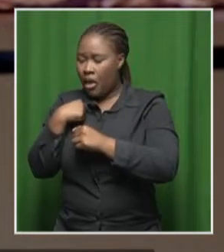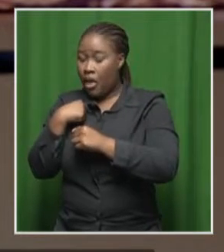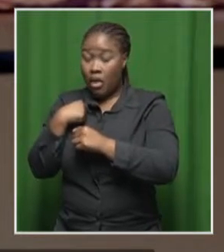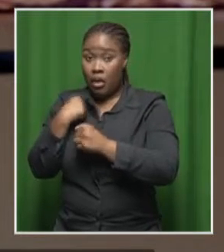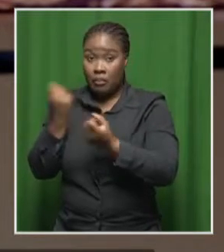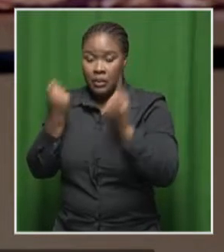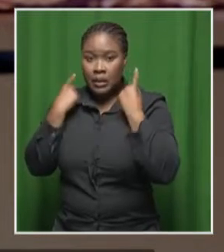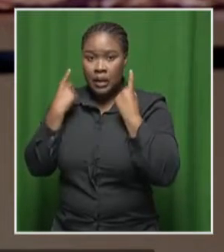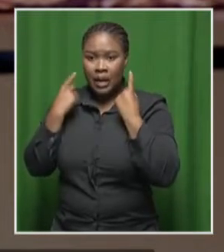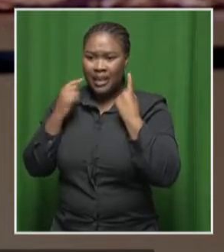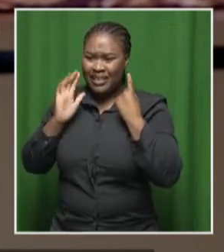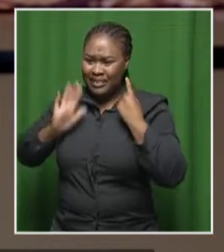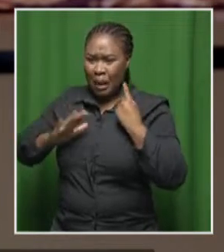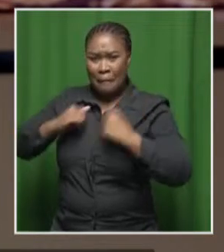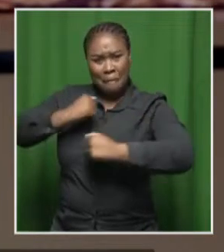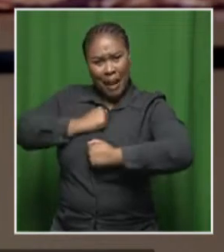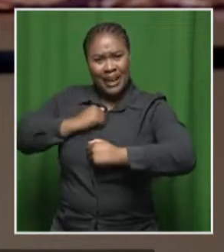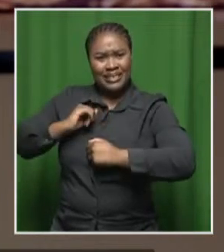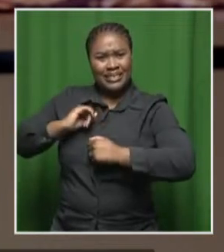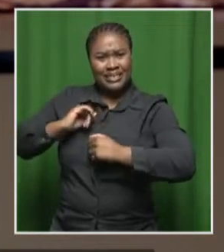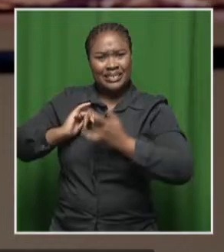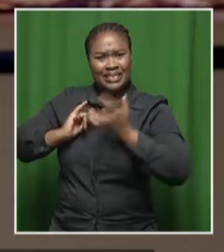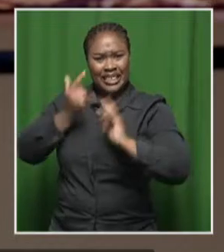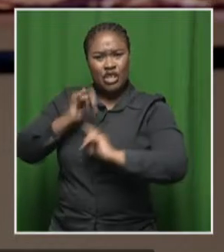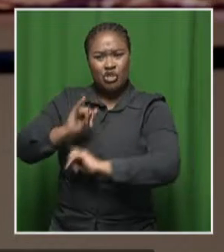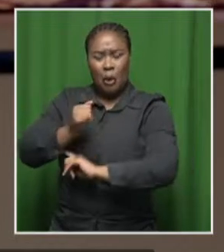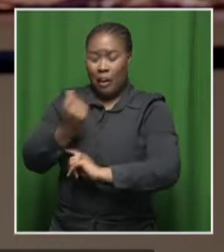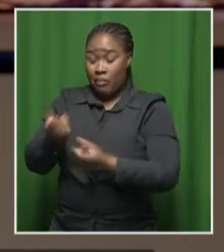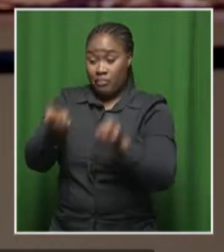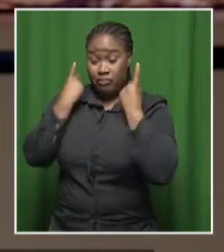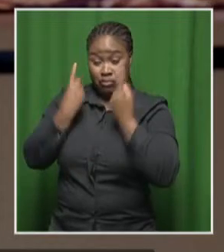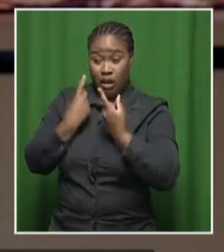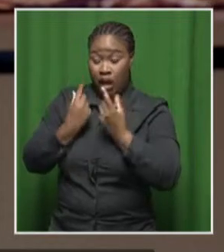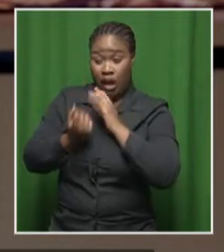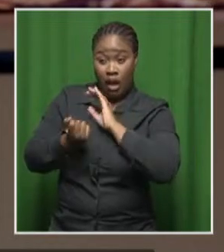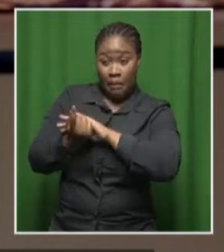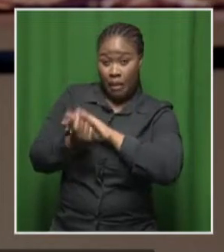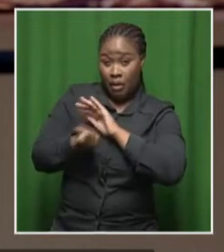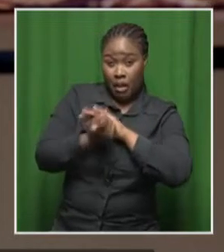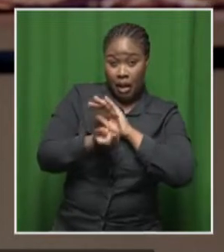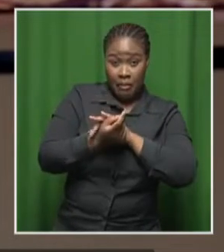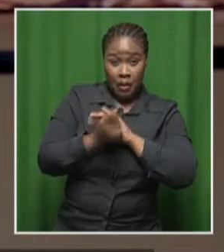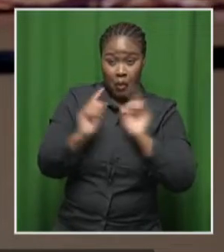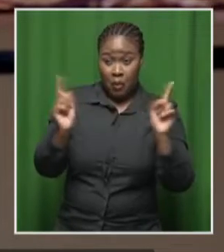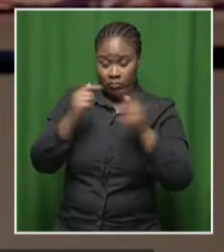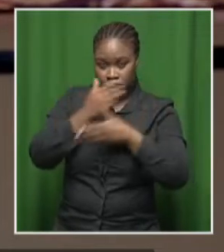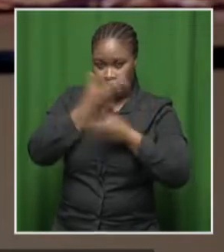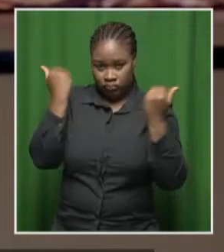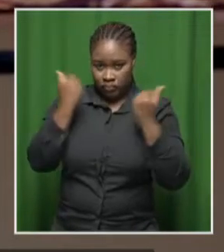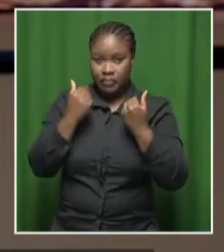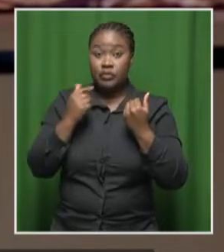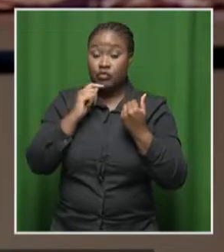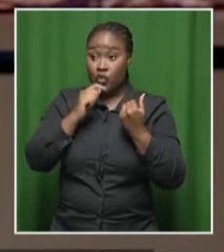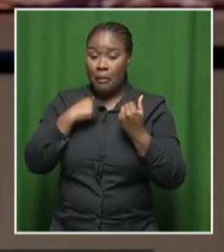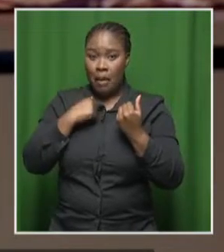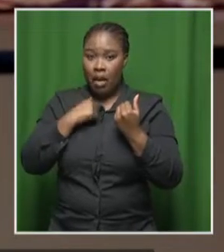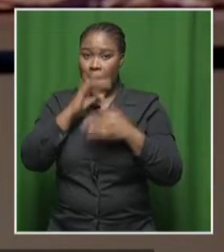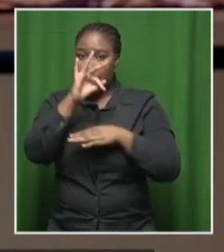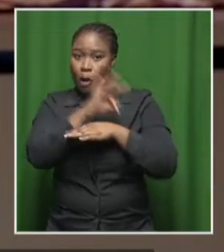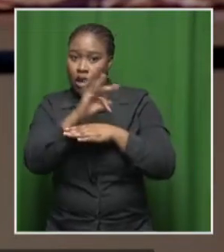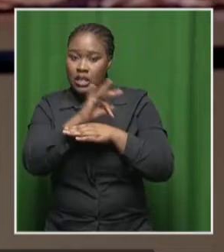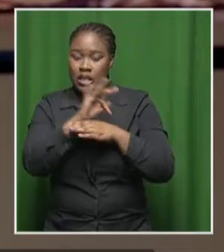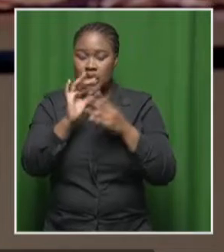what was going on in my own city. And so while I certainly have insight into that and do write policy and strategy